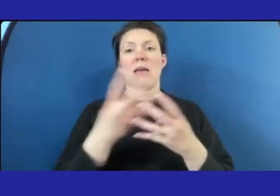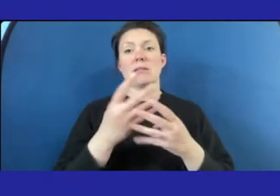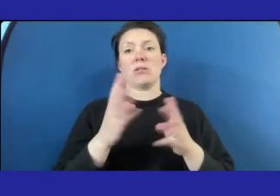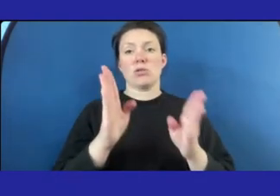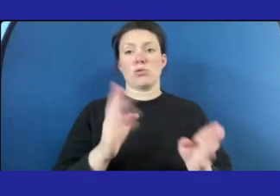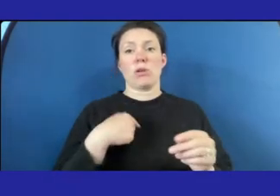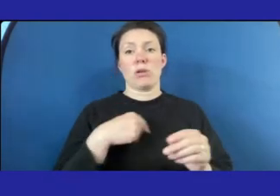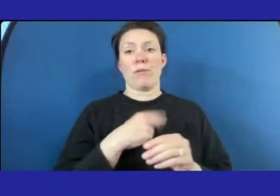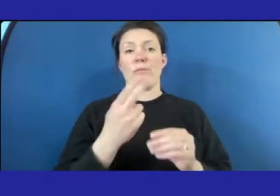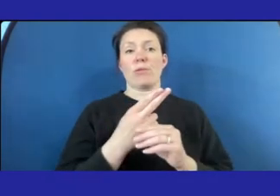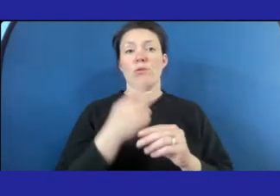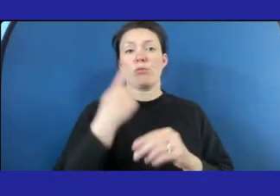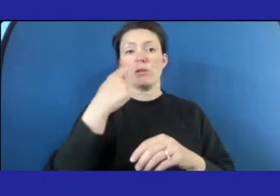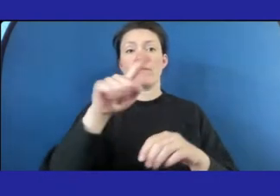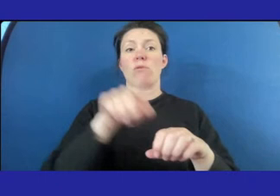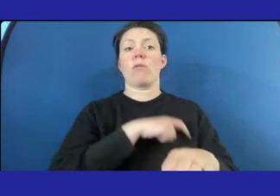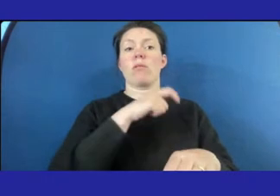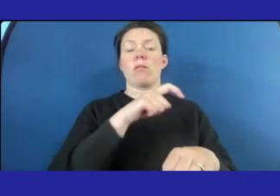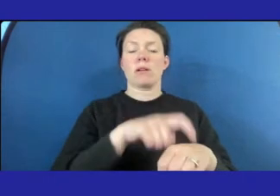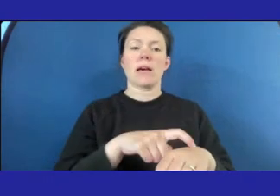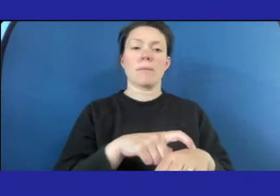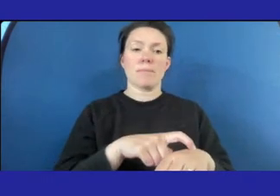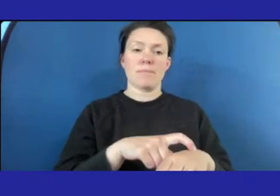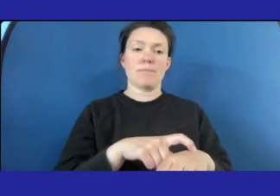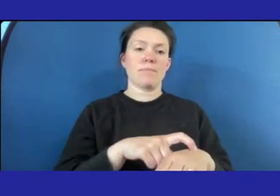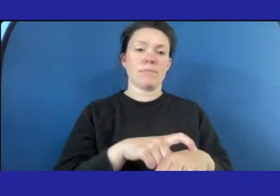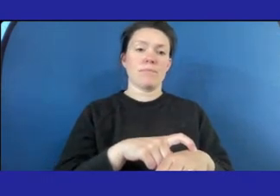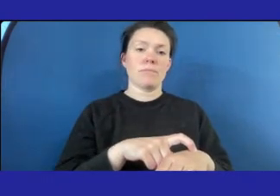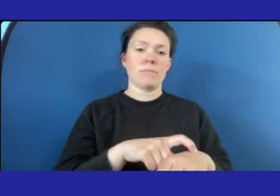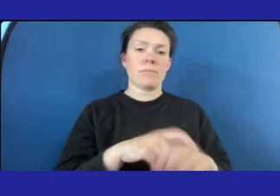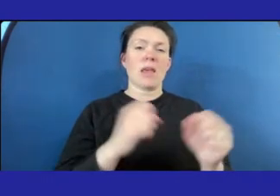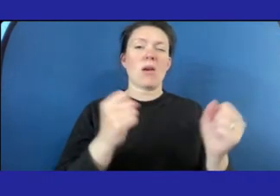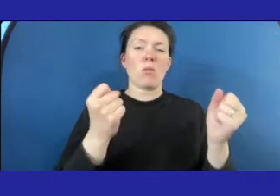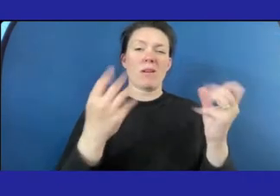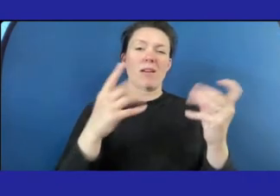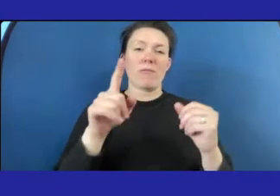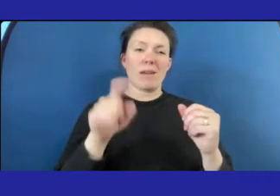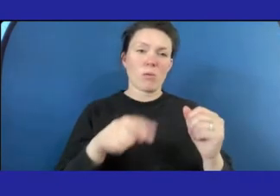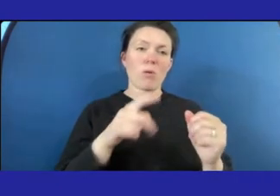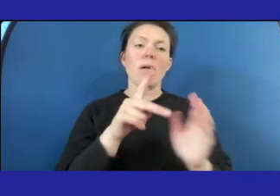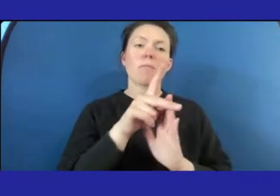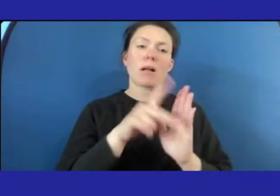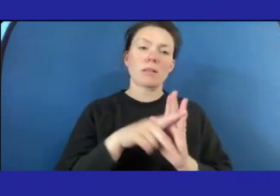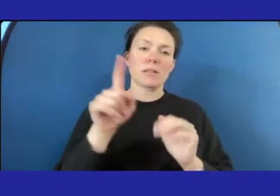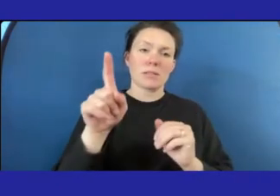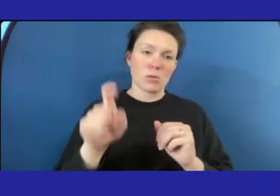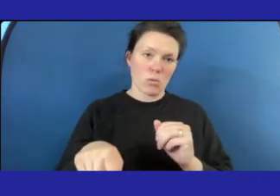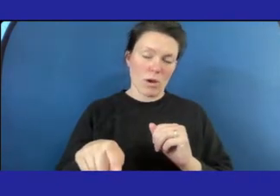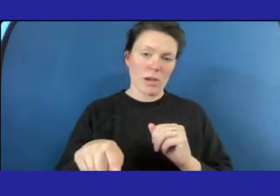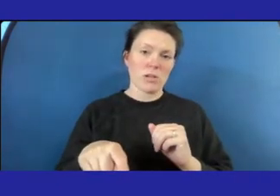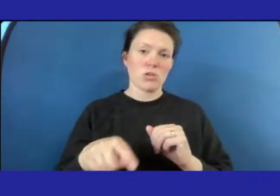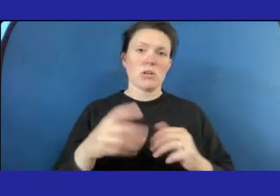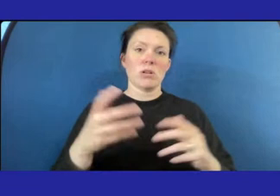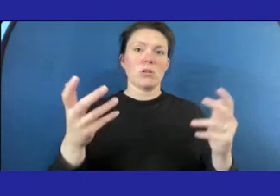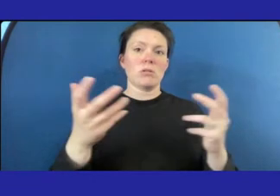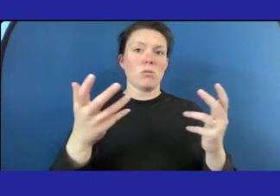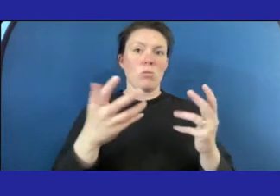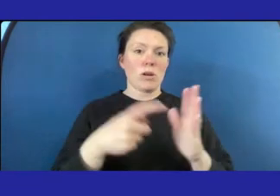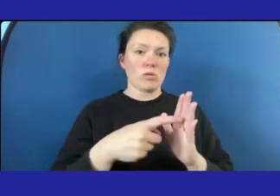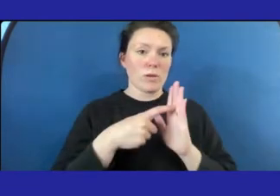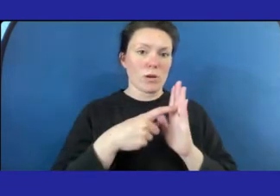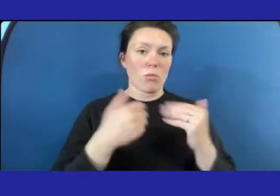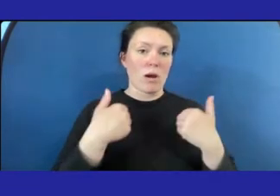using for a long time. And, you know, there's many questions, policy questions of, what does it take to